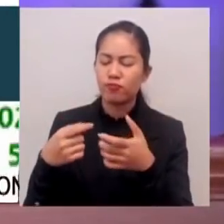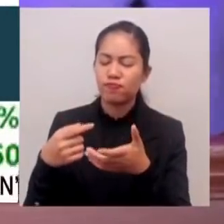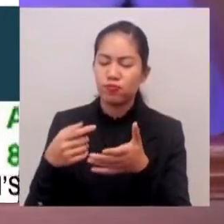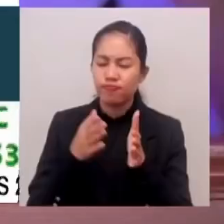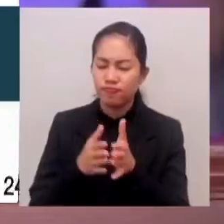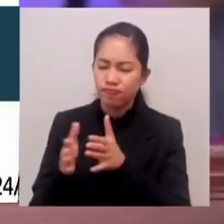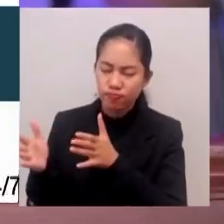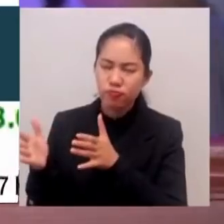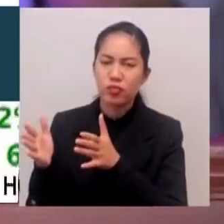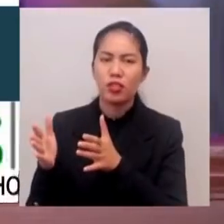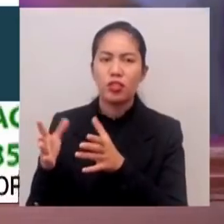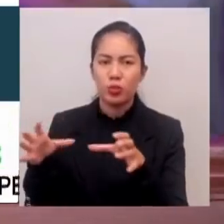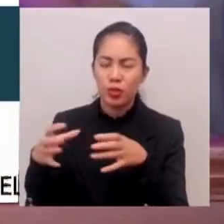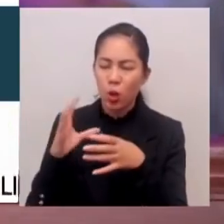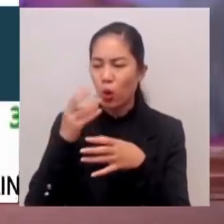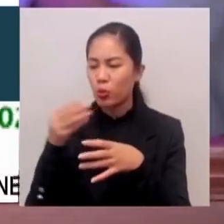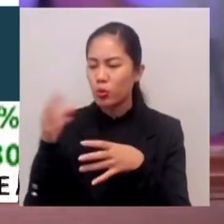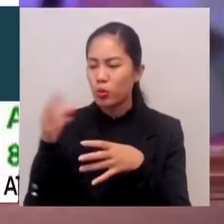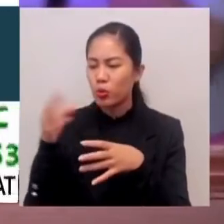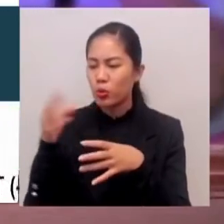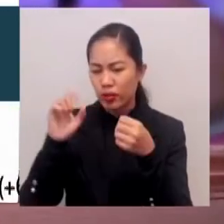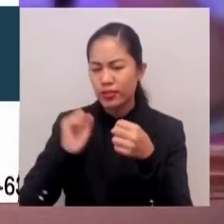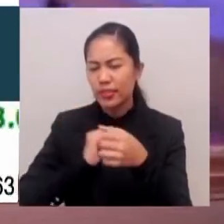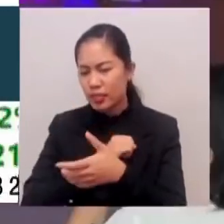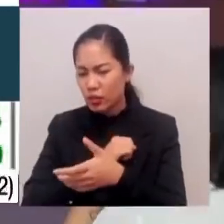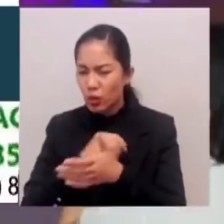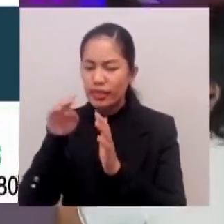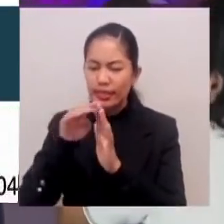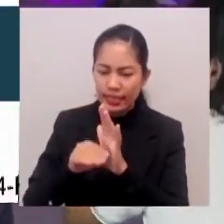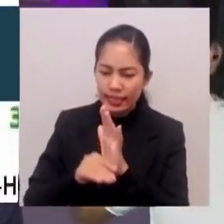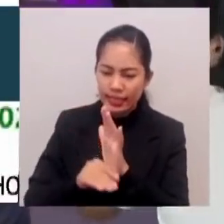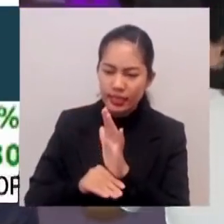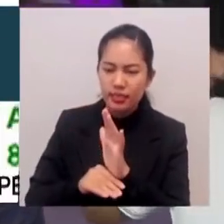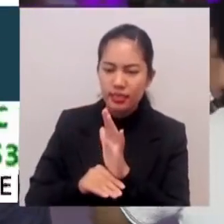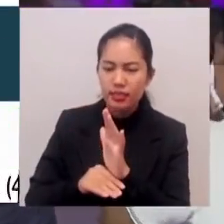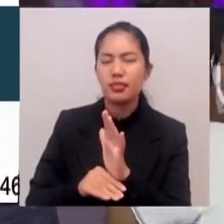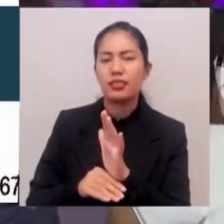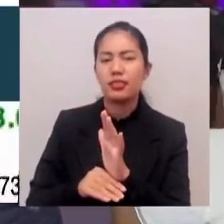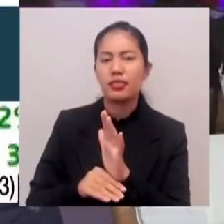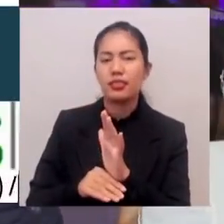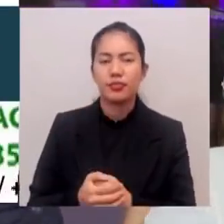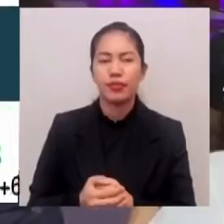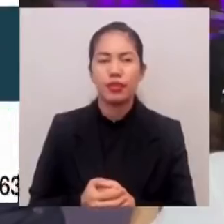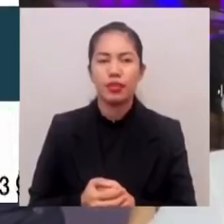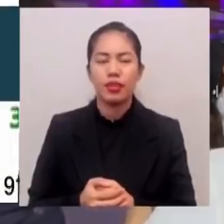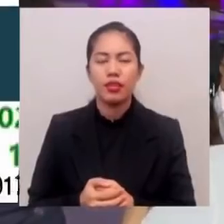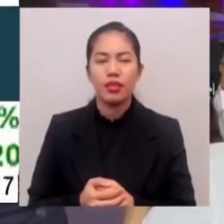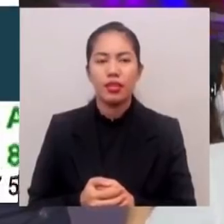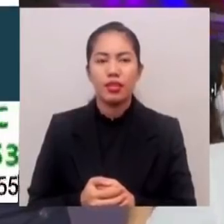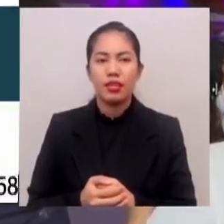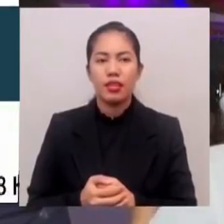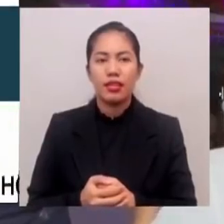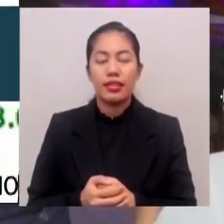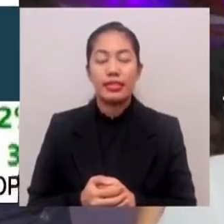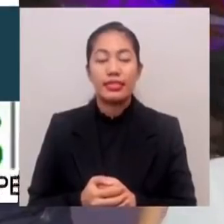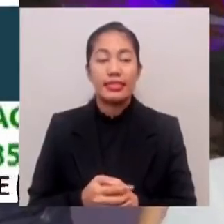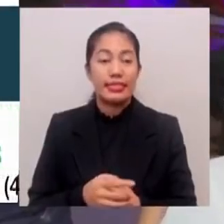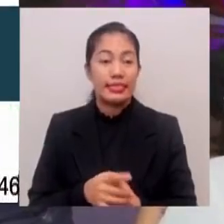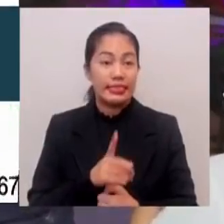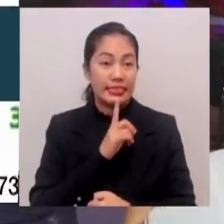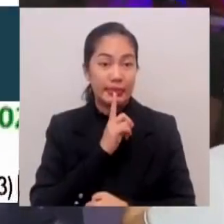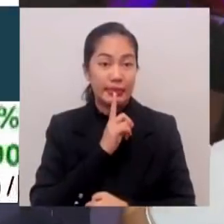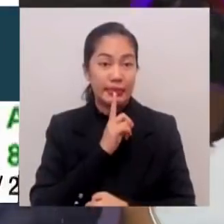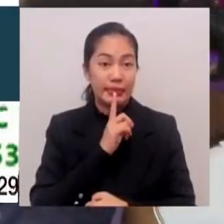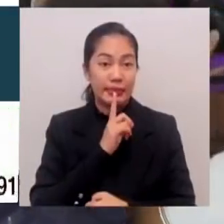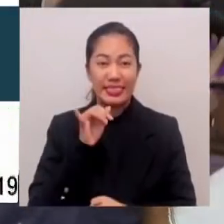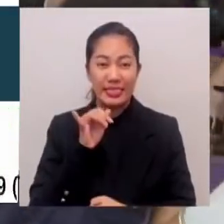different political groups vying for office. So this will definitely be to their advantage. It will add numbers to